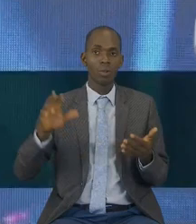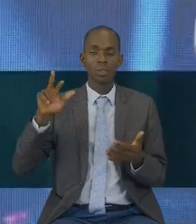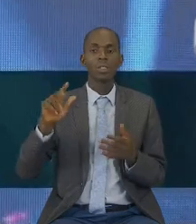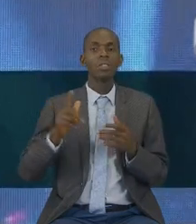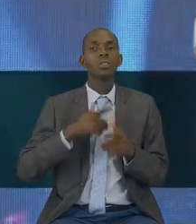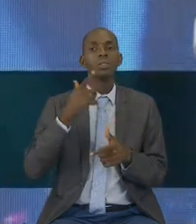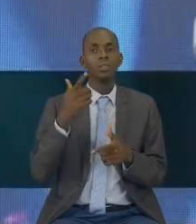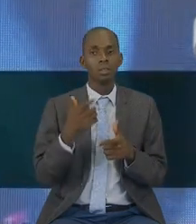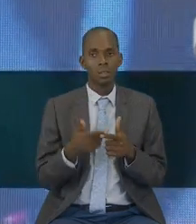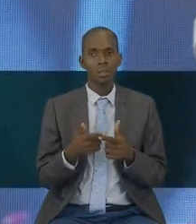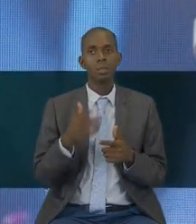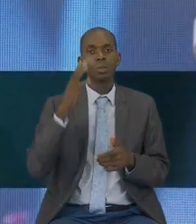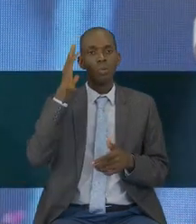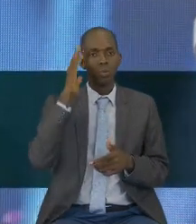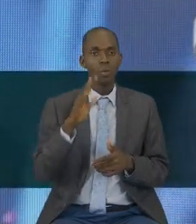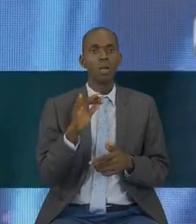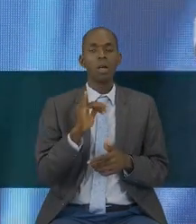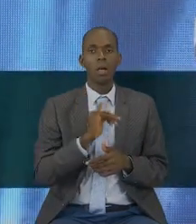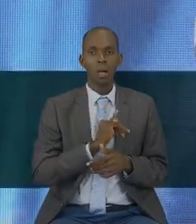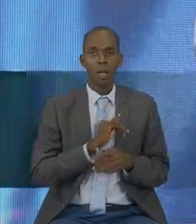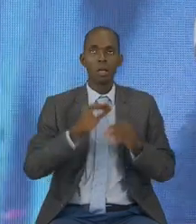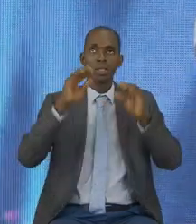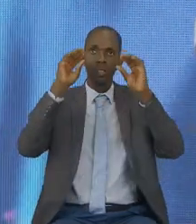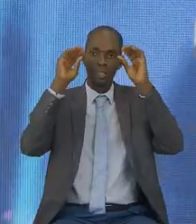Then will I teach.